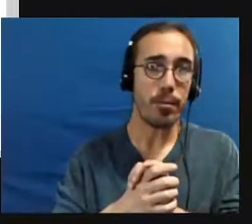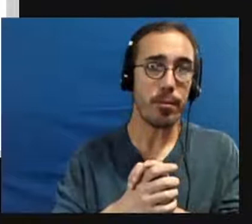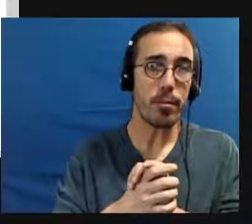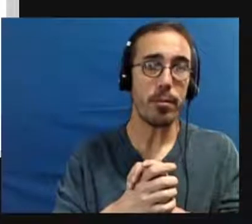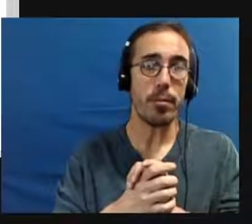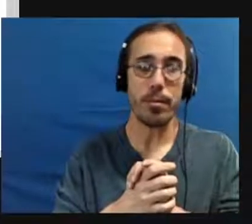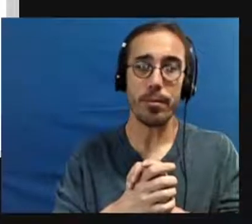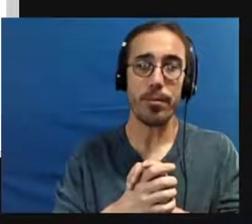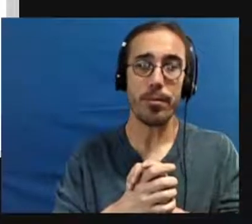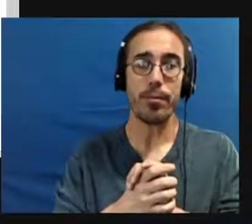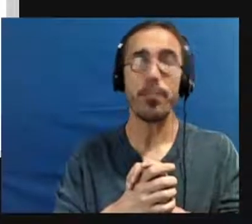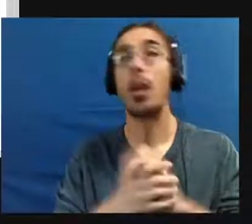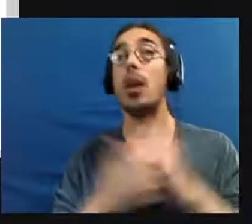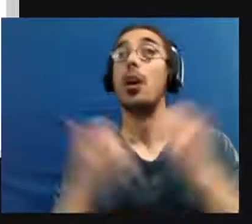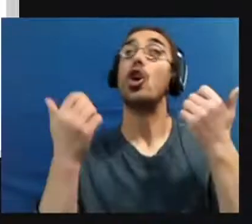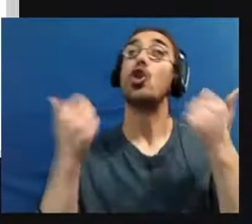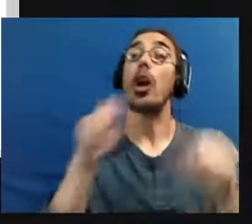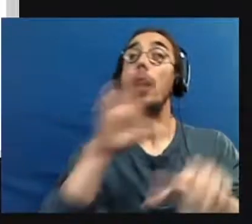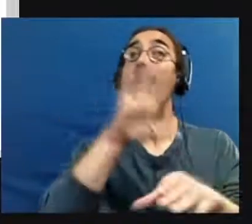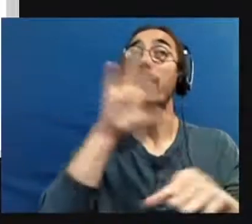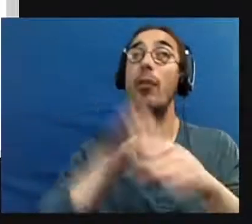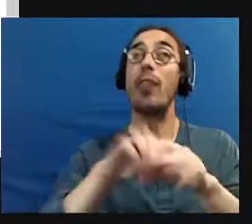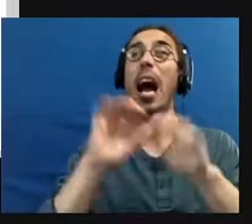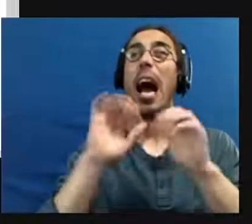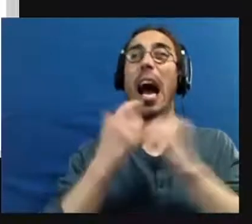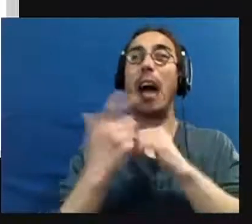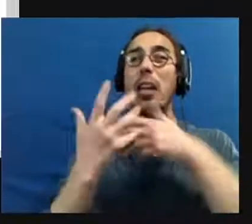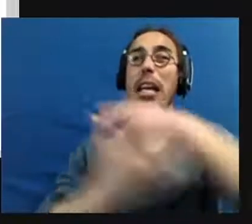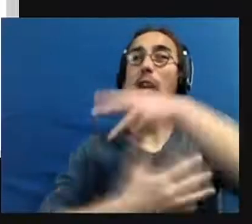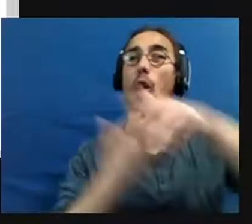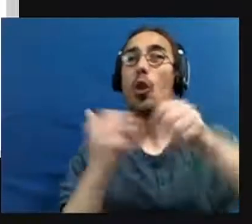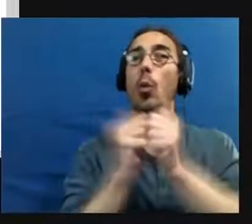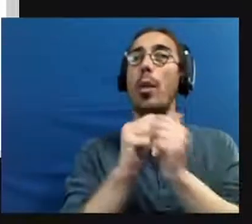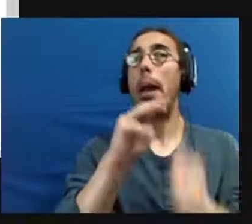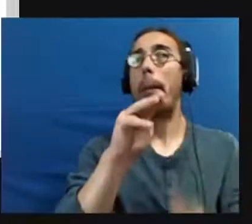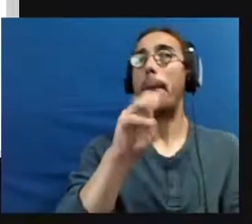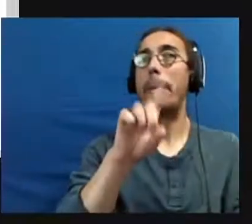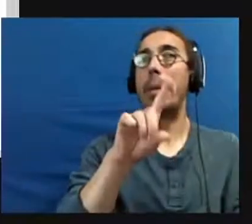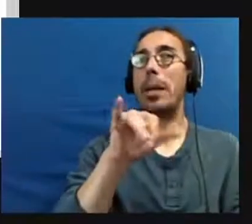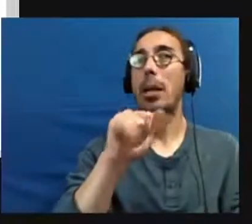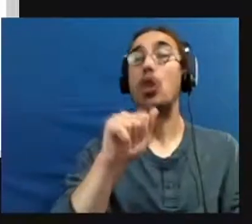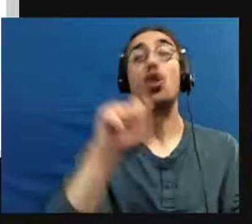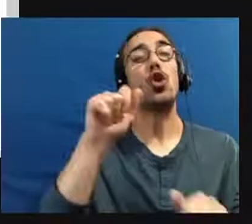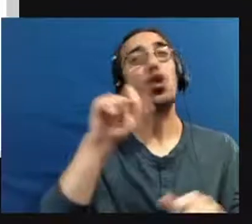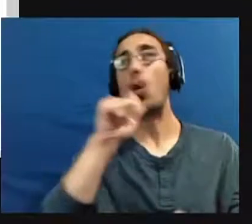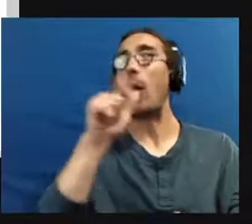how you interact with the media. You don't have to just watch whatever it is. You can ask some questions first.